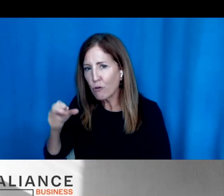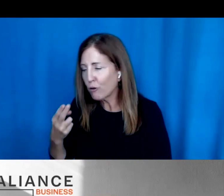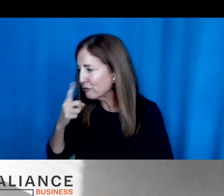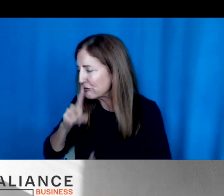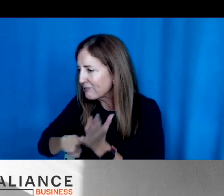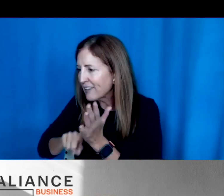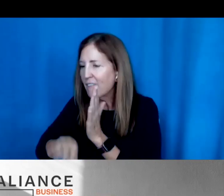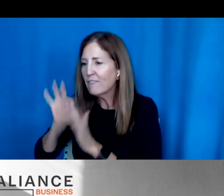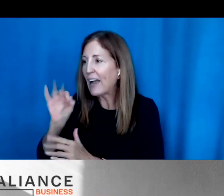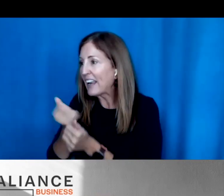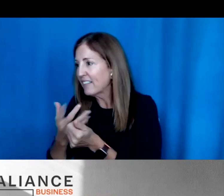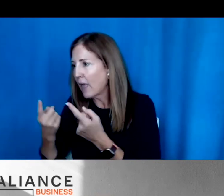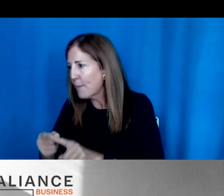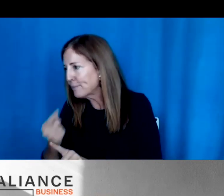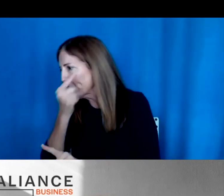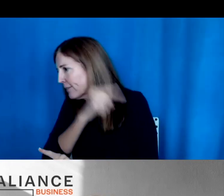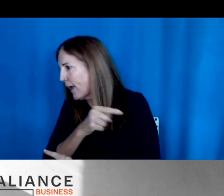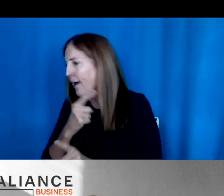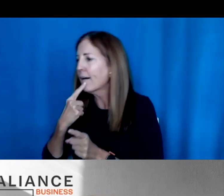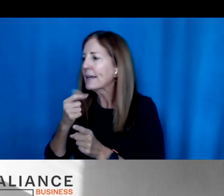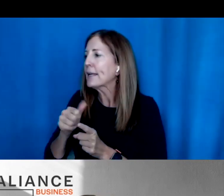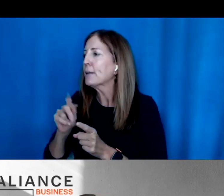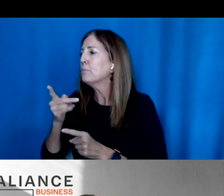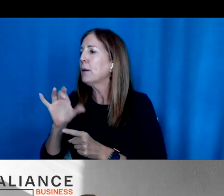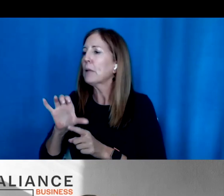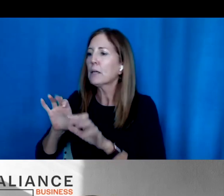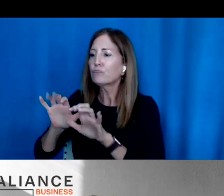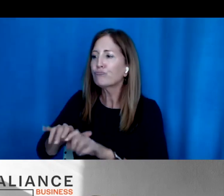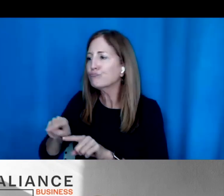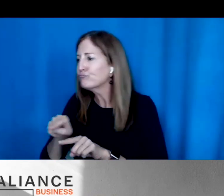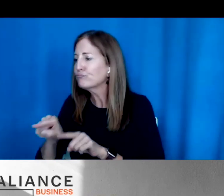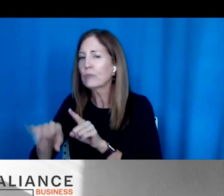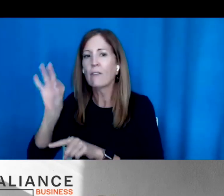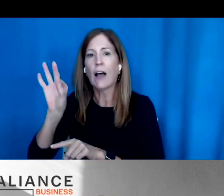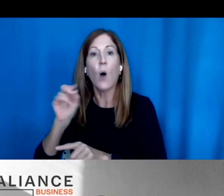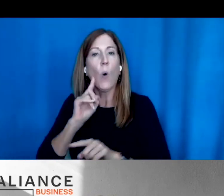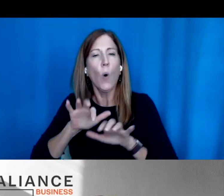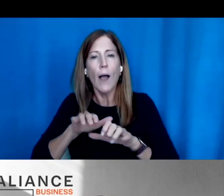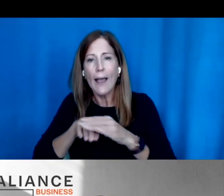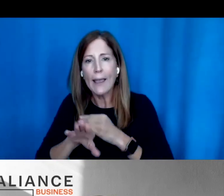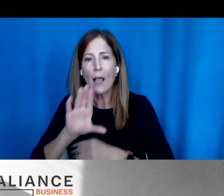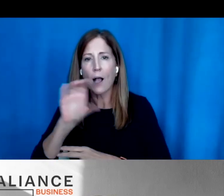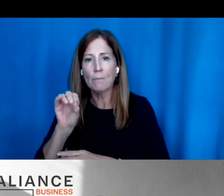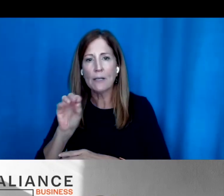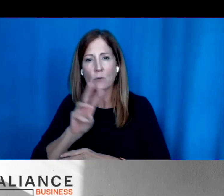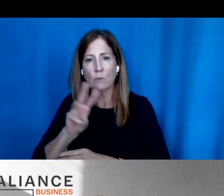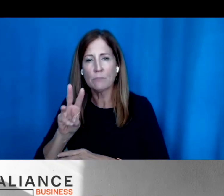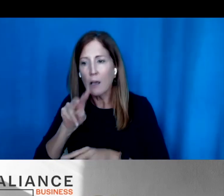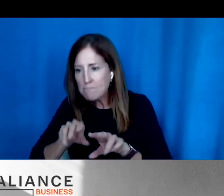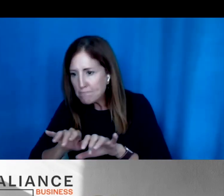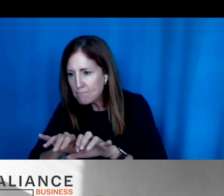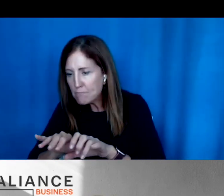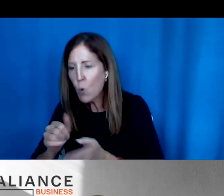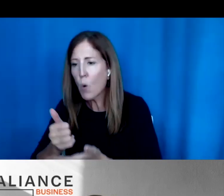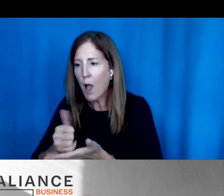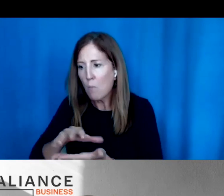that's public? Is there anything that you can learn by just going to the company's website that's going to help you to